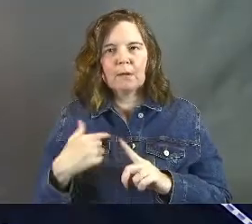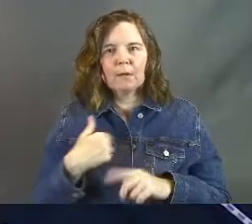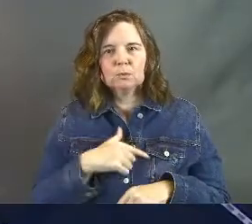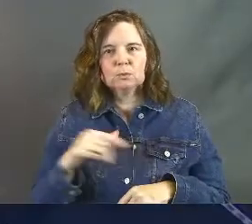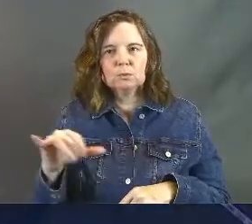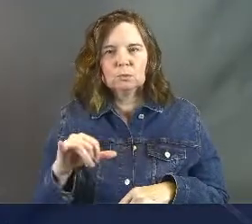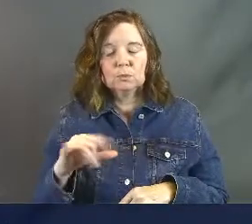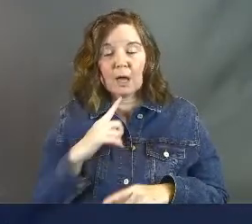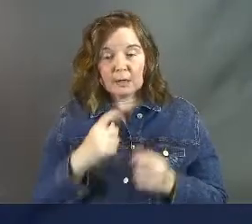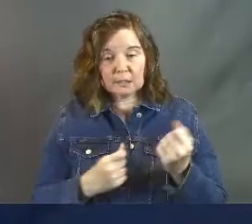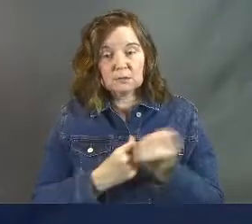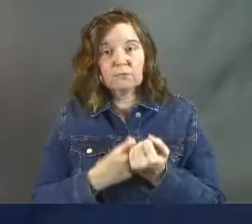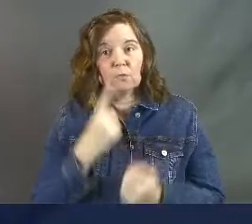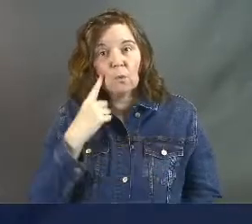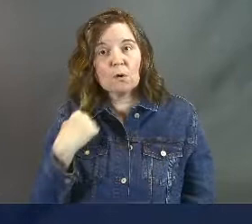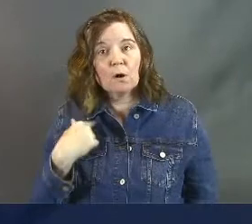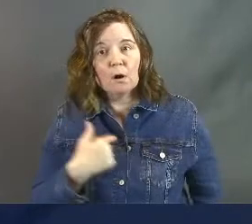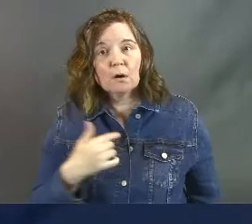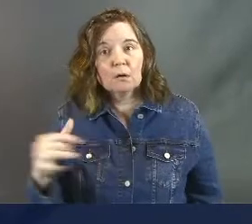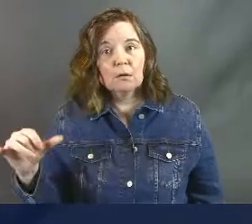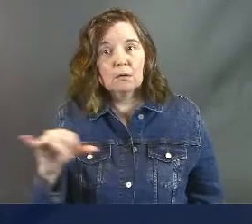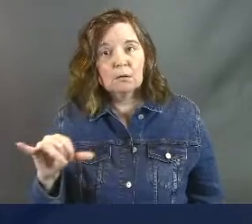And that it's for us.